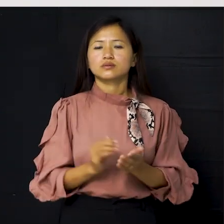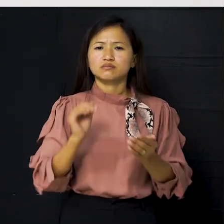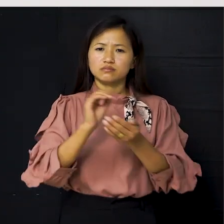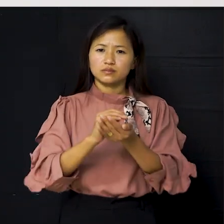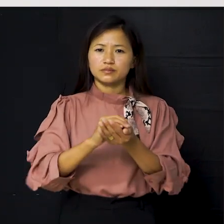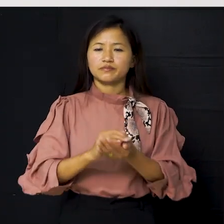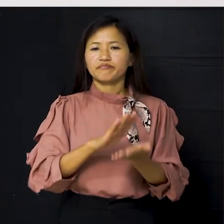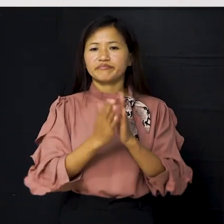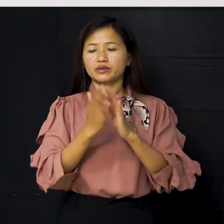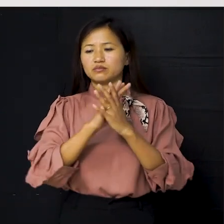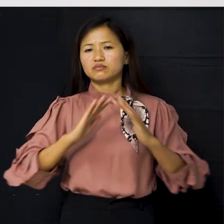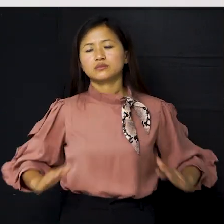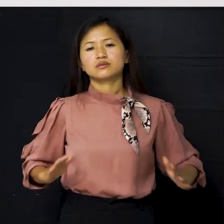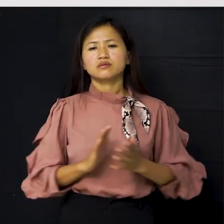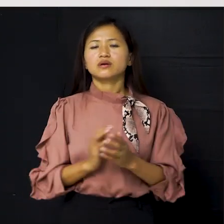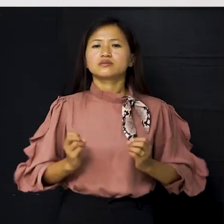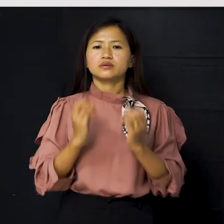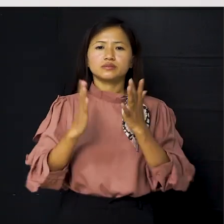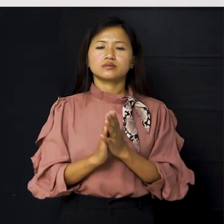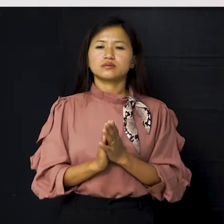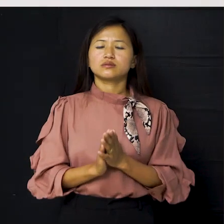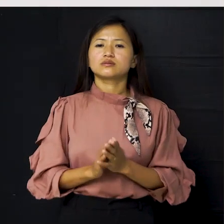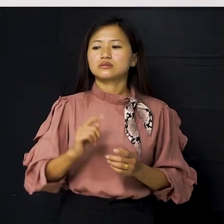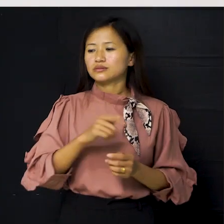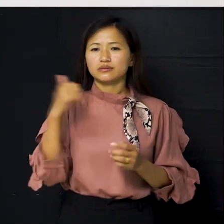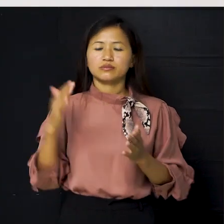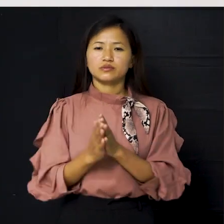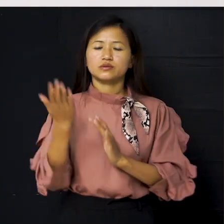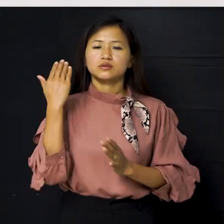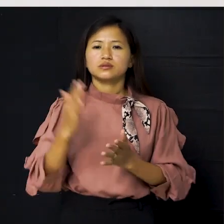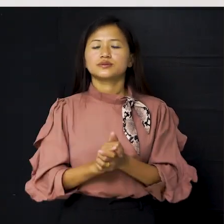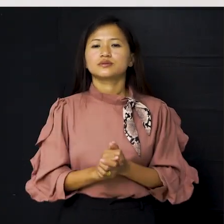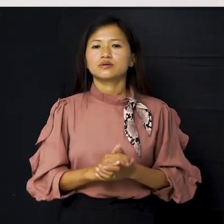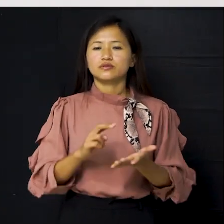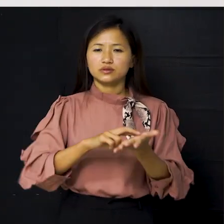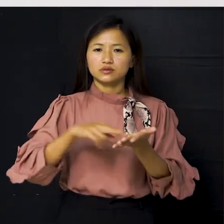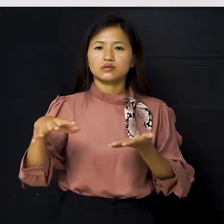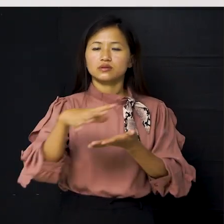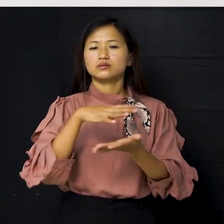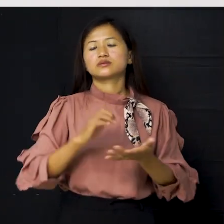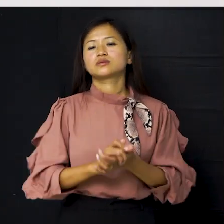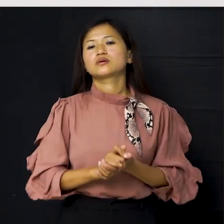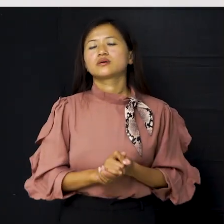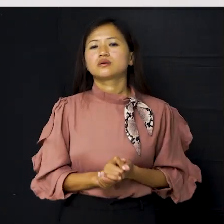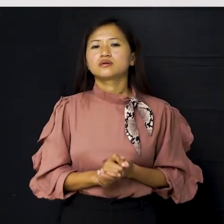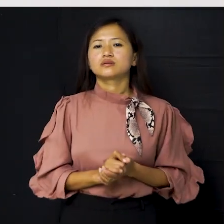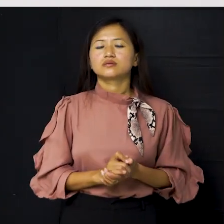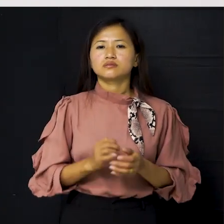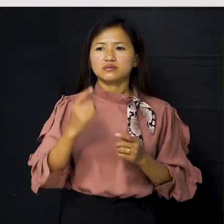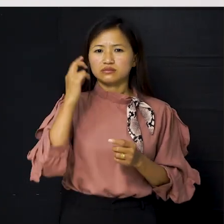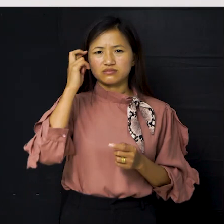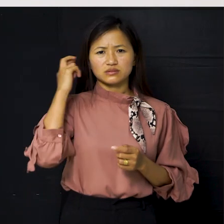the peace and harmonious society like his ancestors, because of his nature, because of his